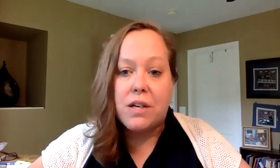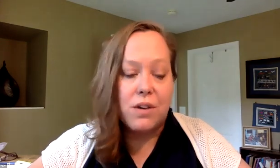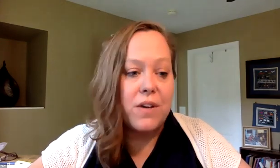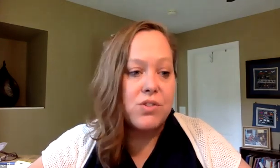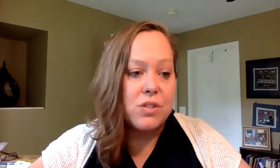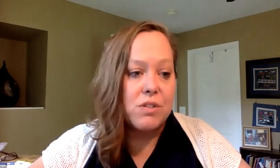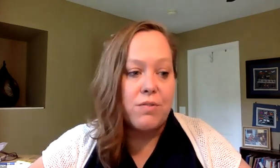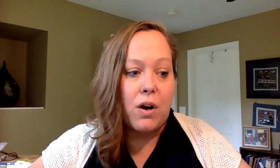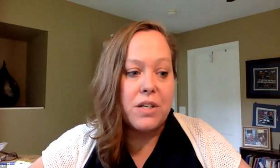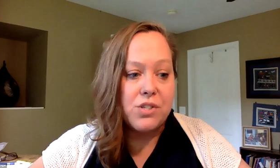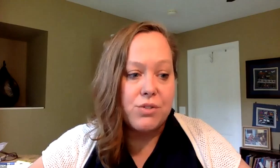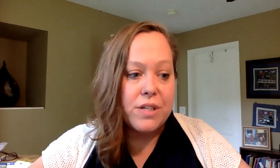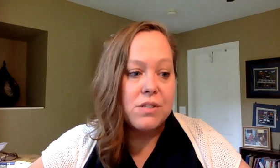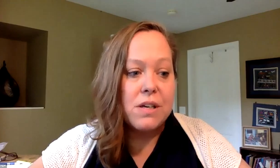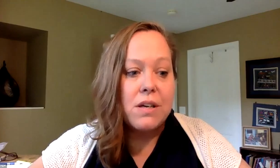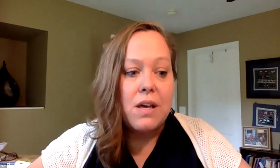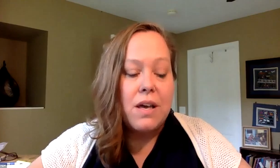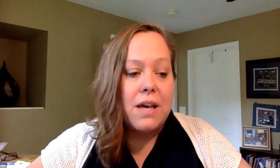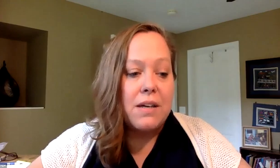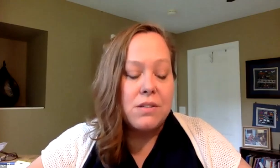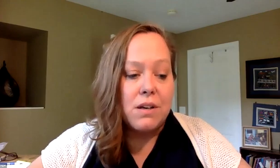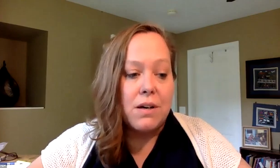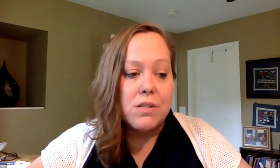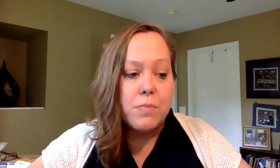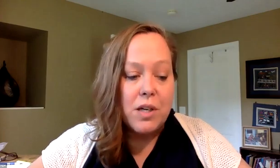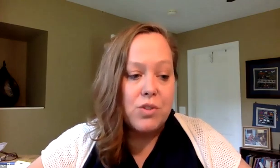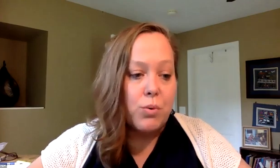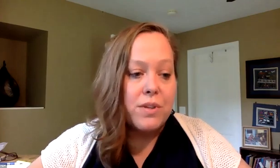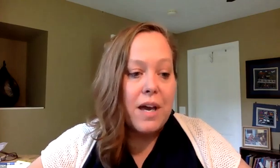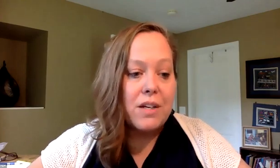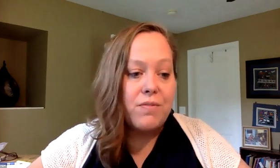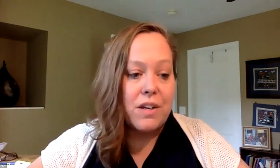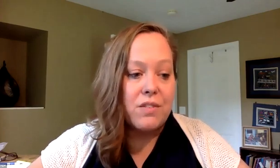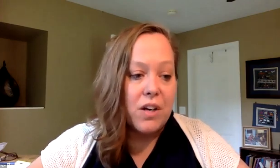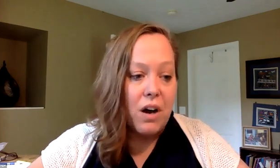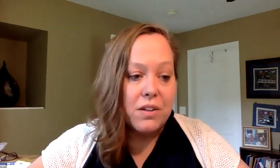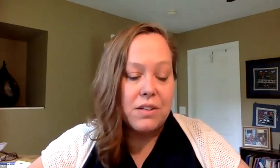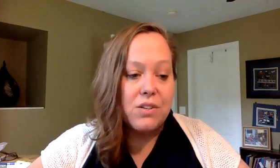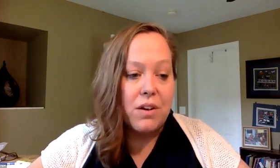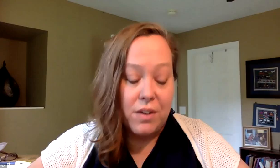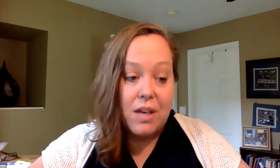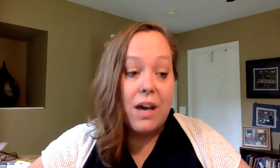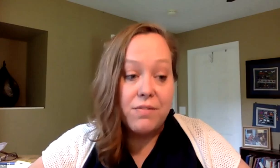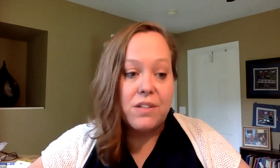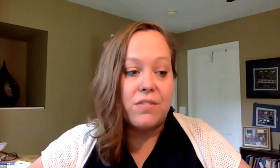into excavations of our histories and speaking toward the affective